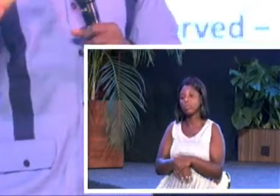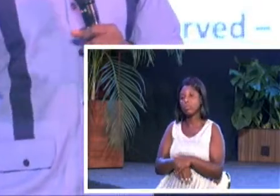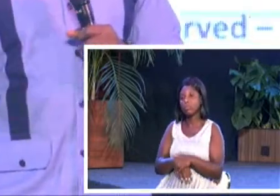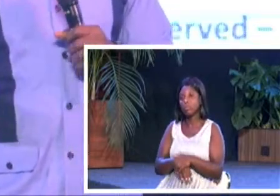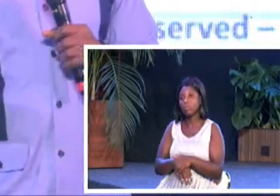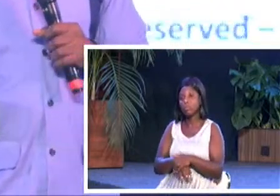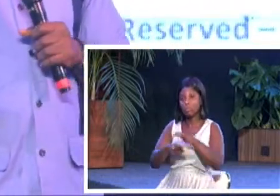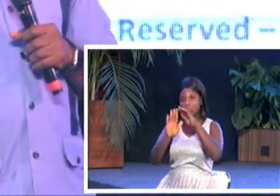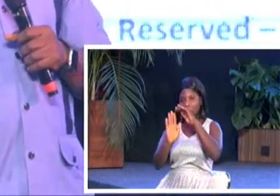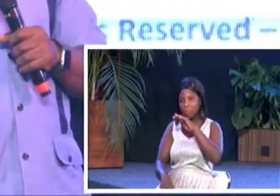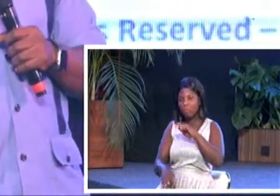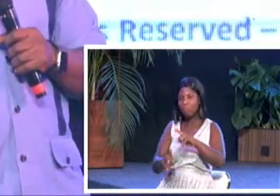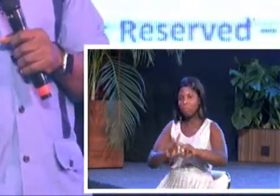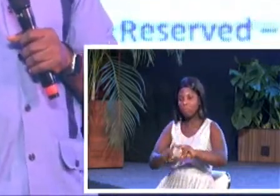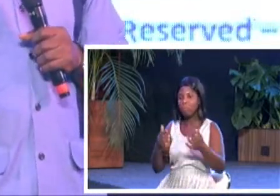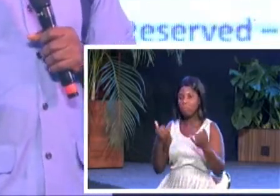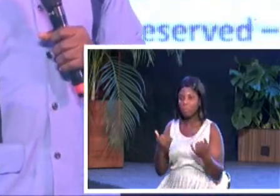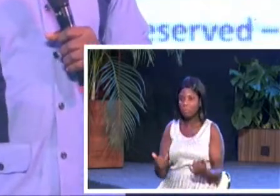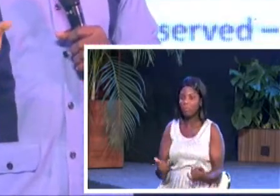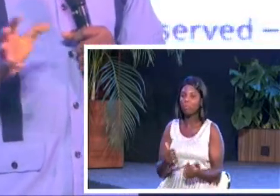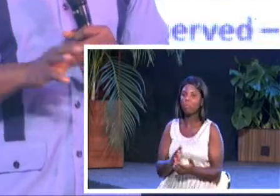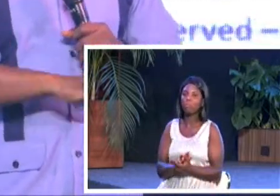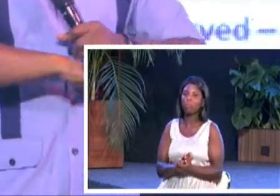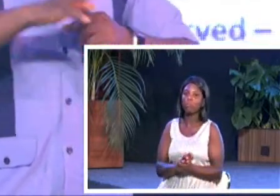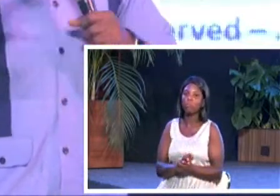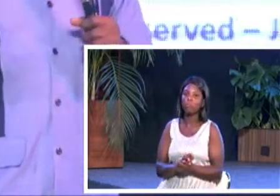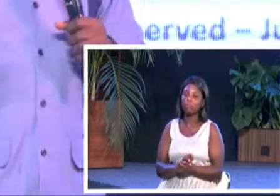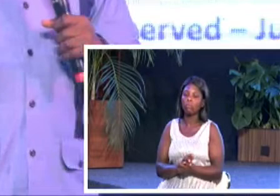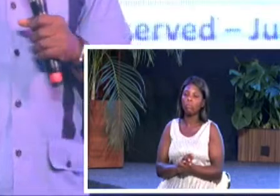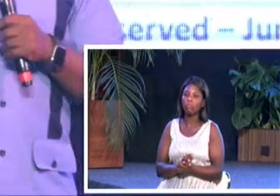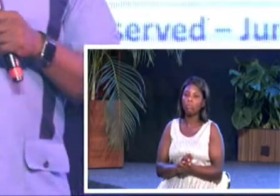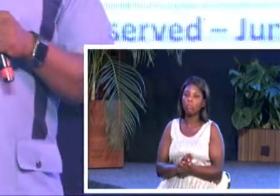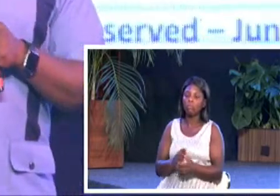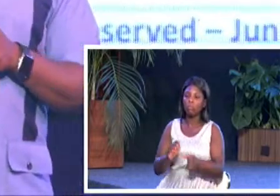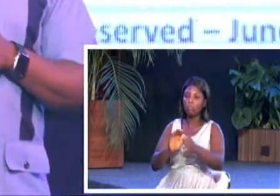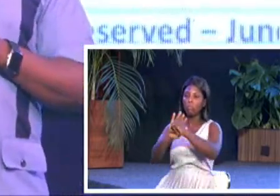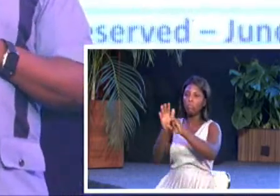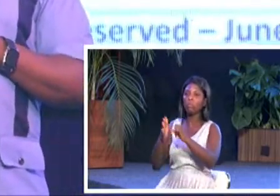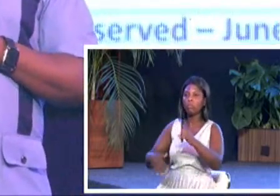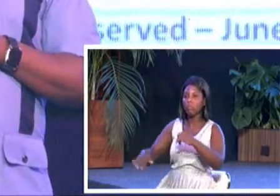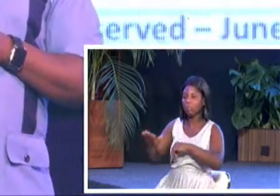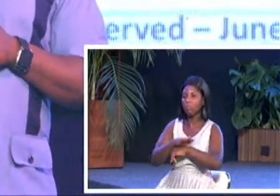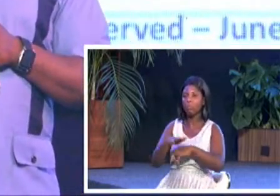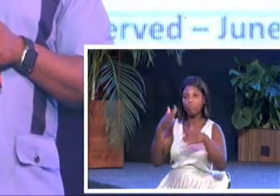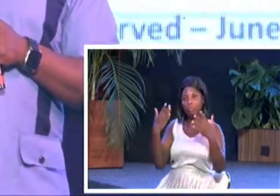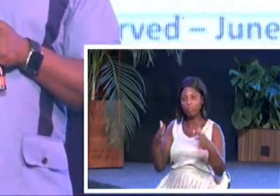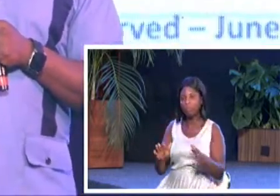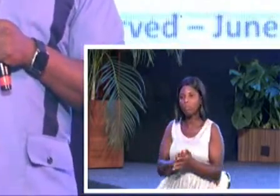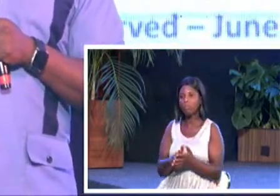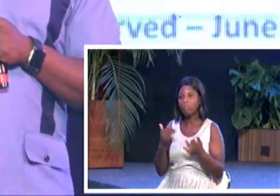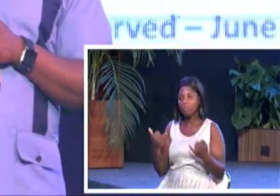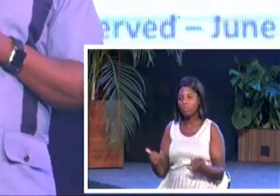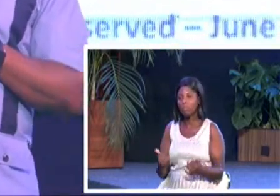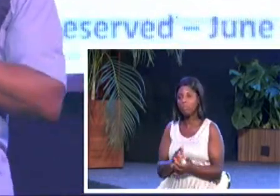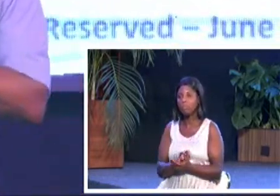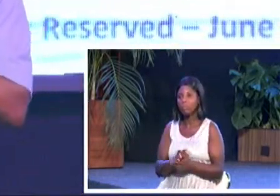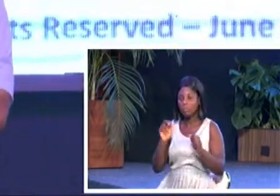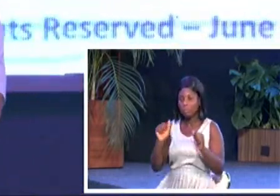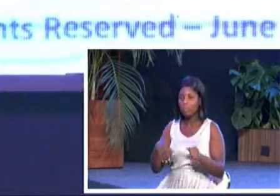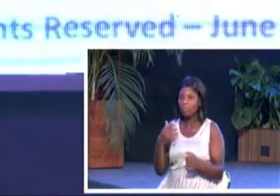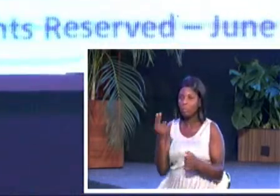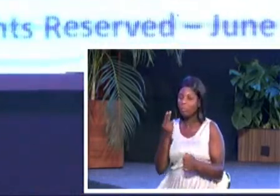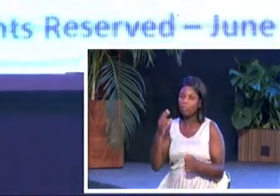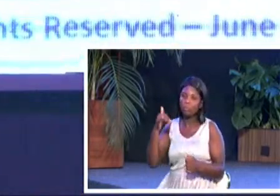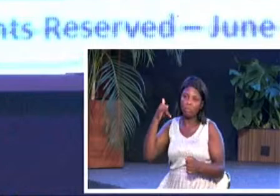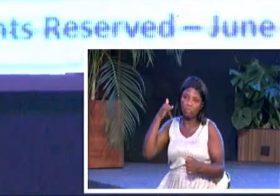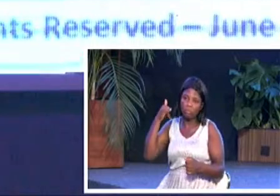can also sell in China, right? So it's open. A company, a shop, maybe in La